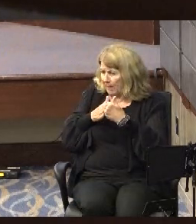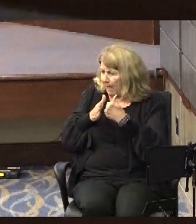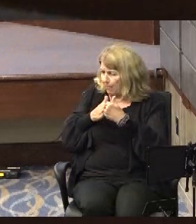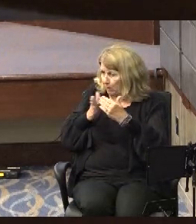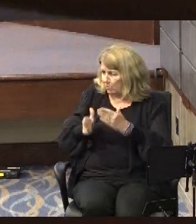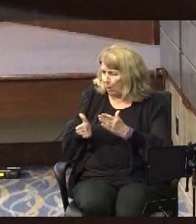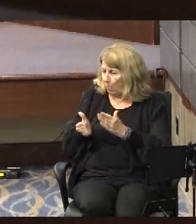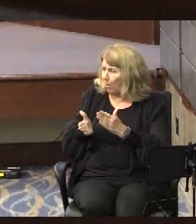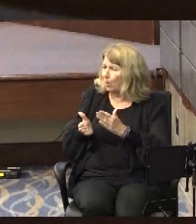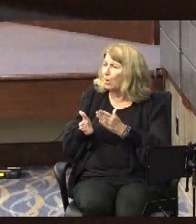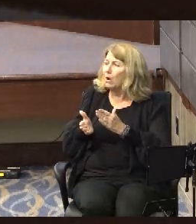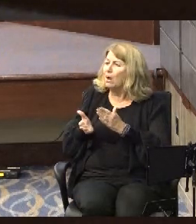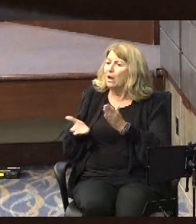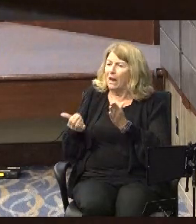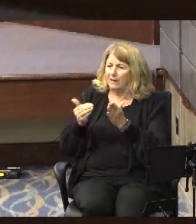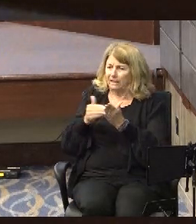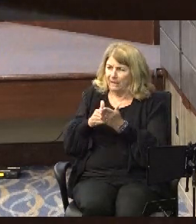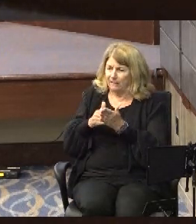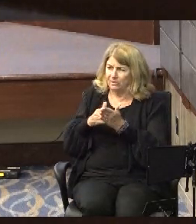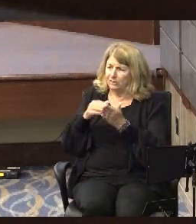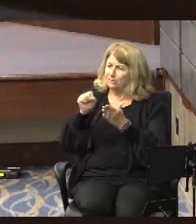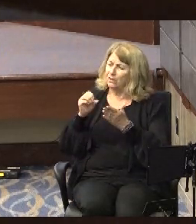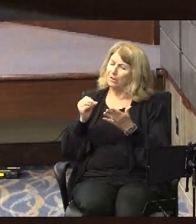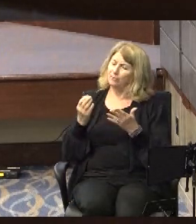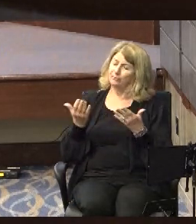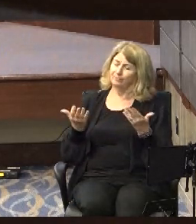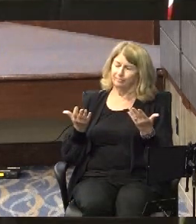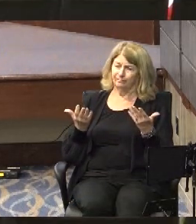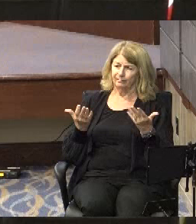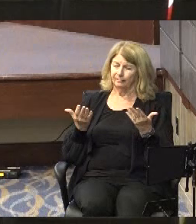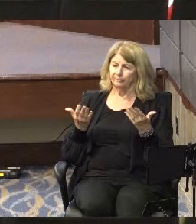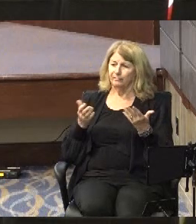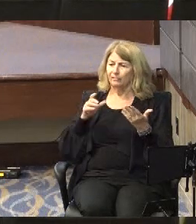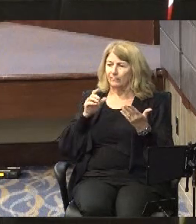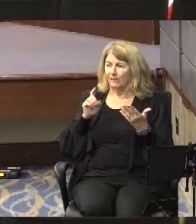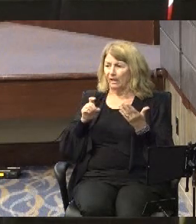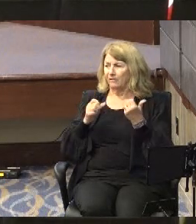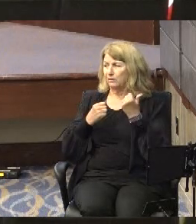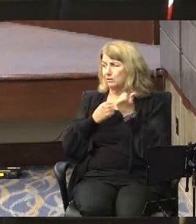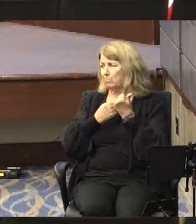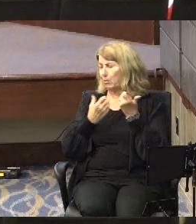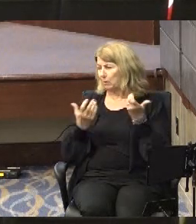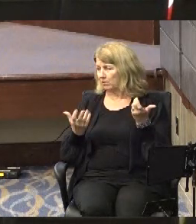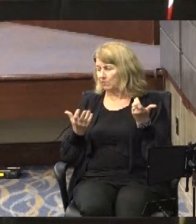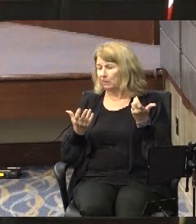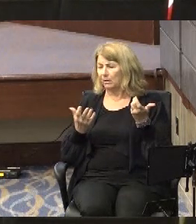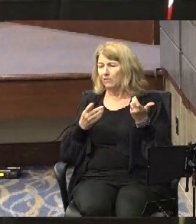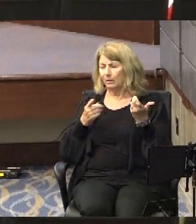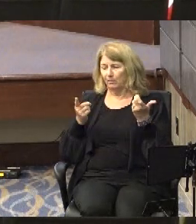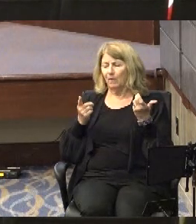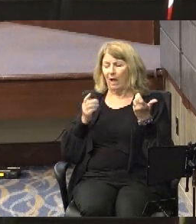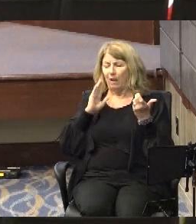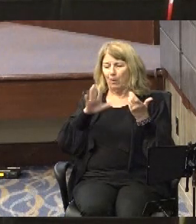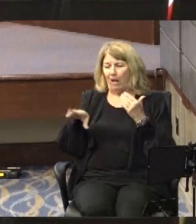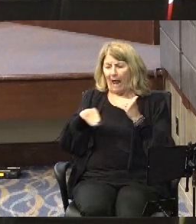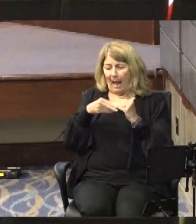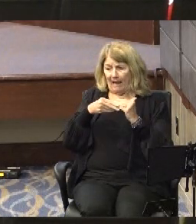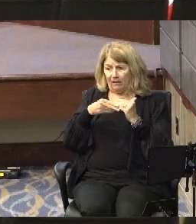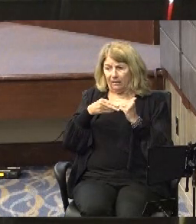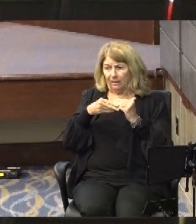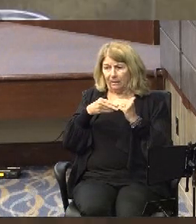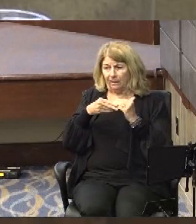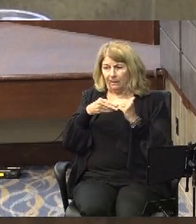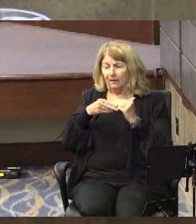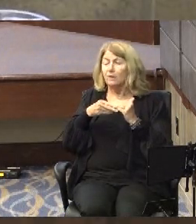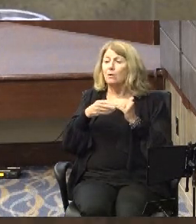that sentiment. Yeah, I'll add, which is, you know, in